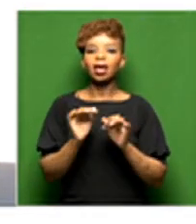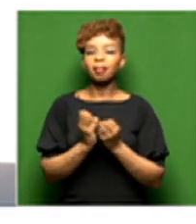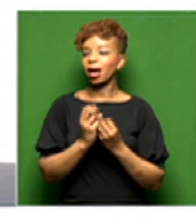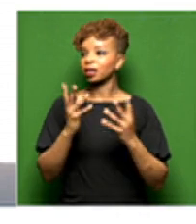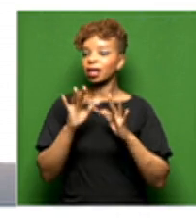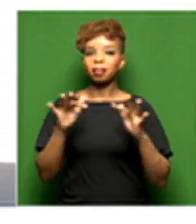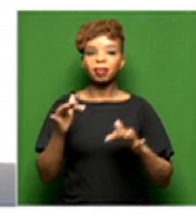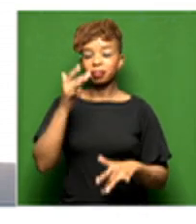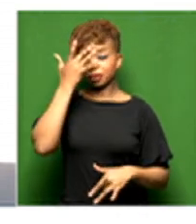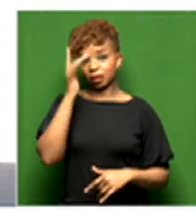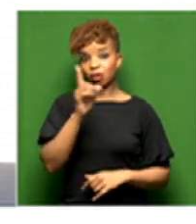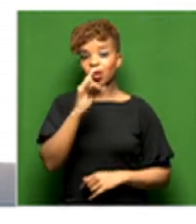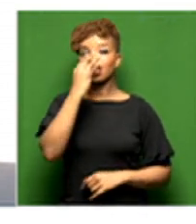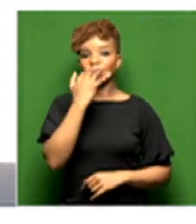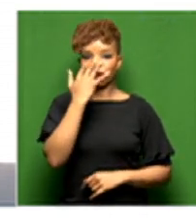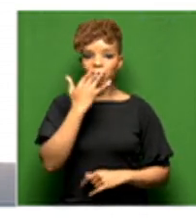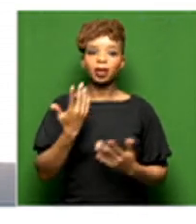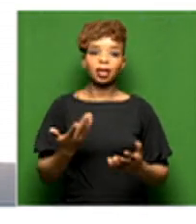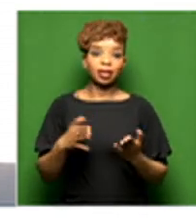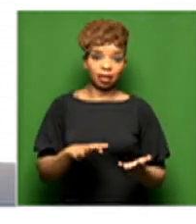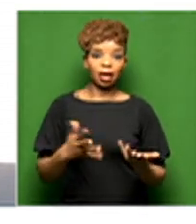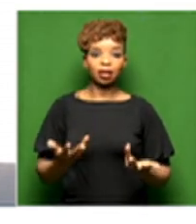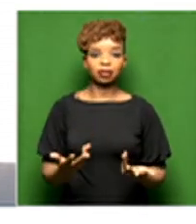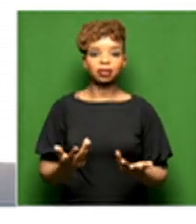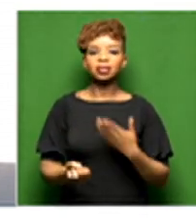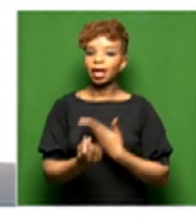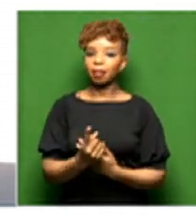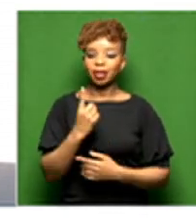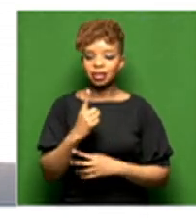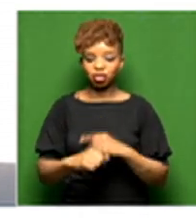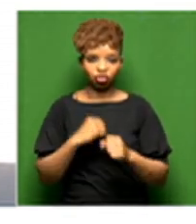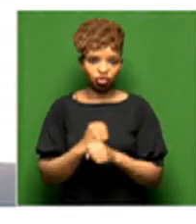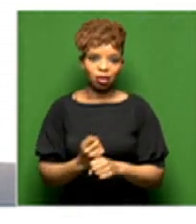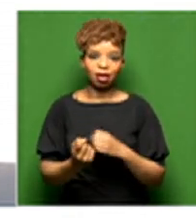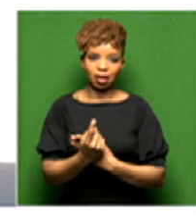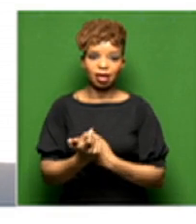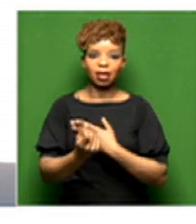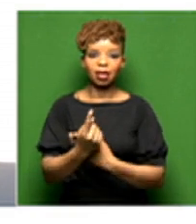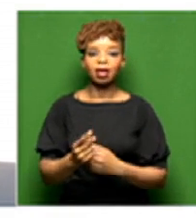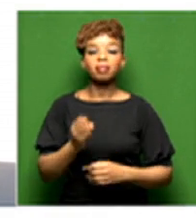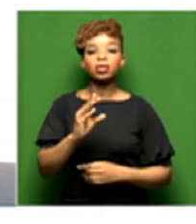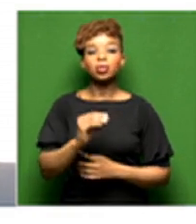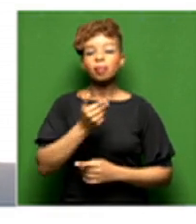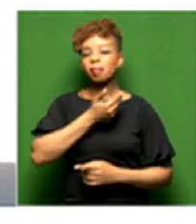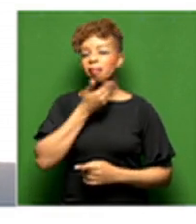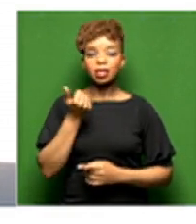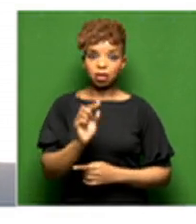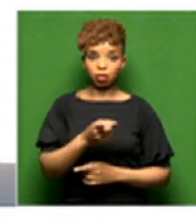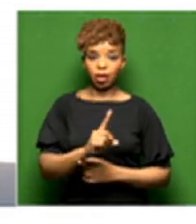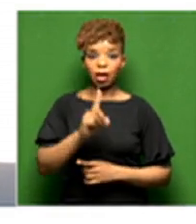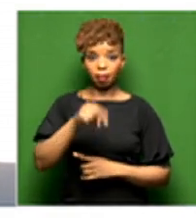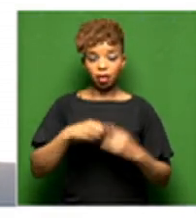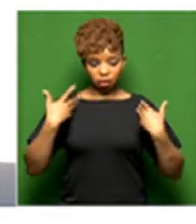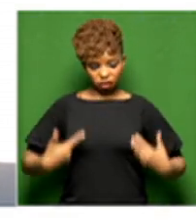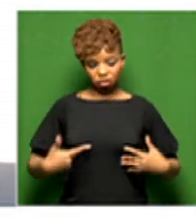and foremost, what we need to be doing is addressing our immune system and our immune response. And if we have a strong immune system, we can